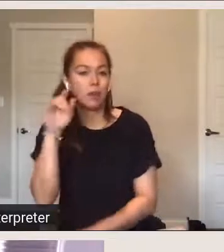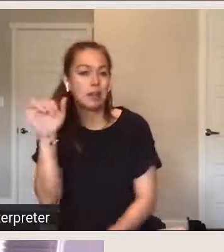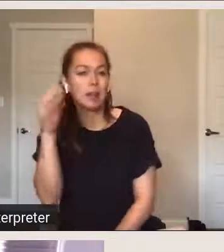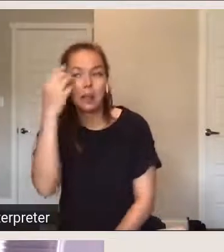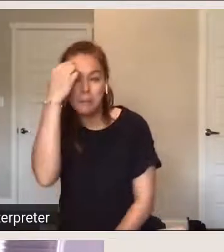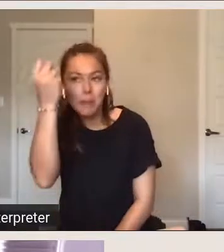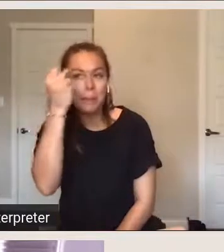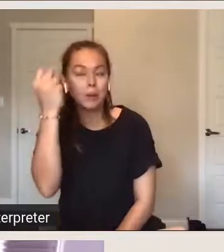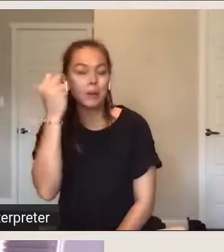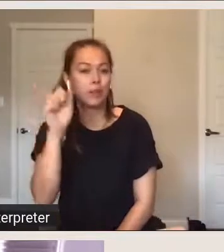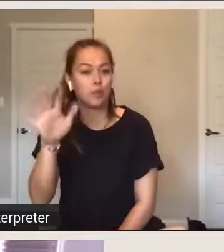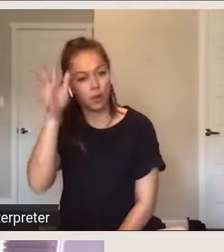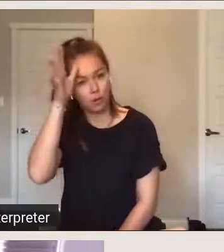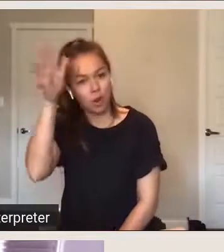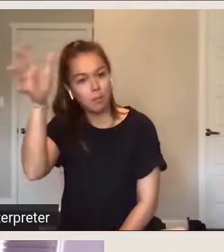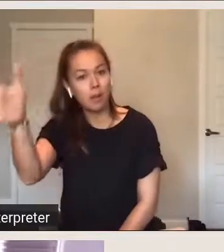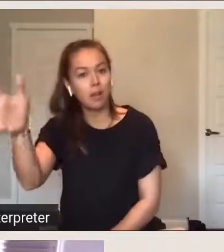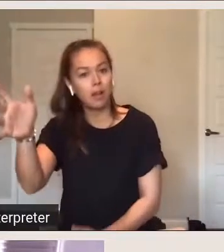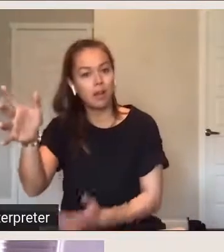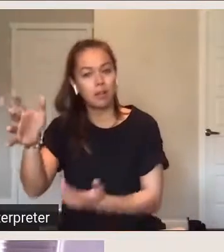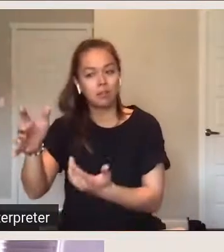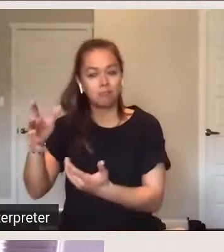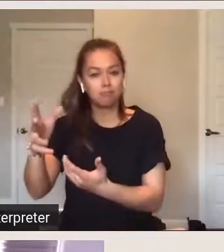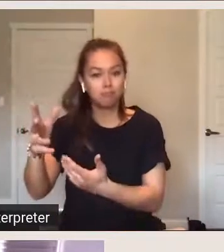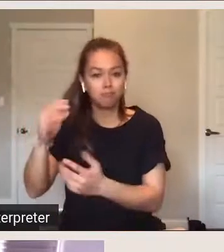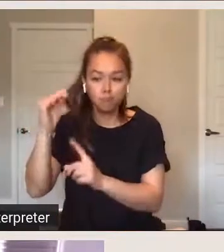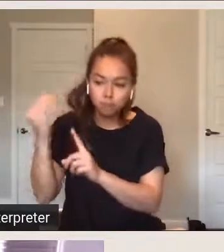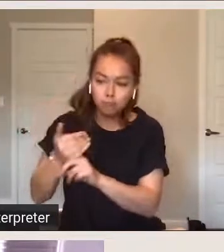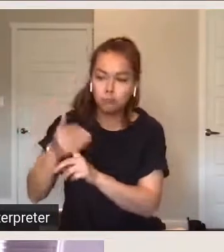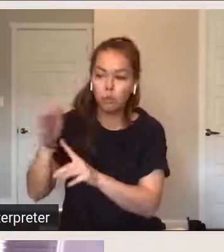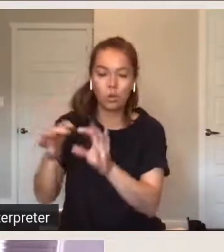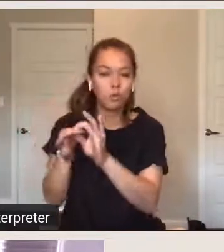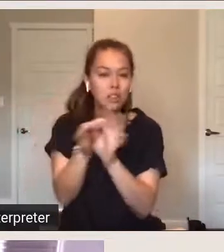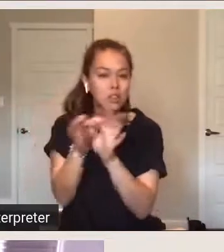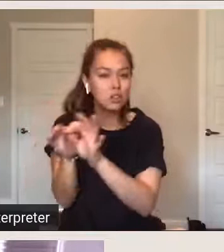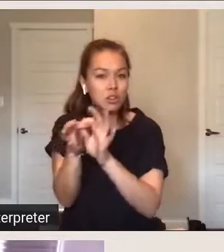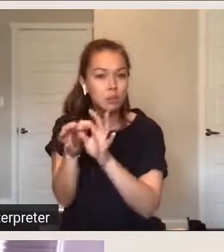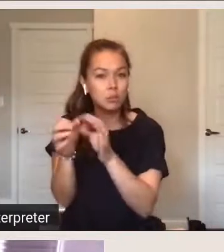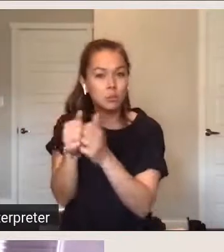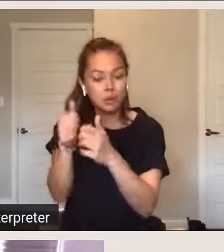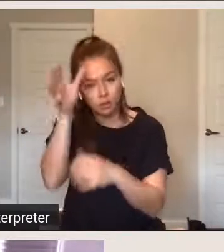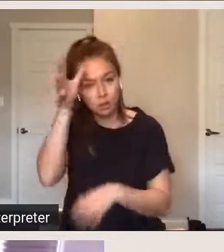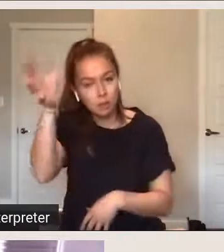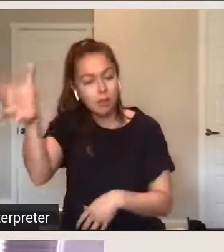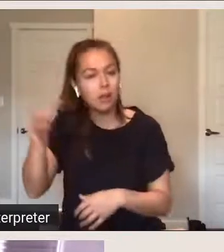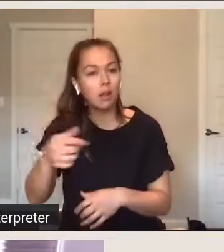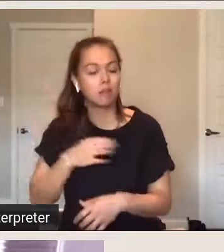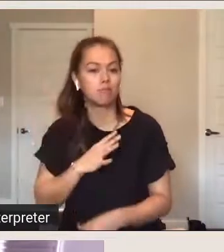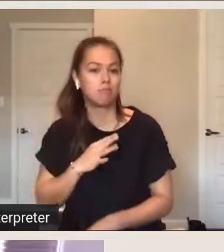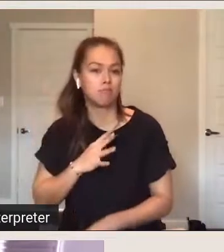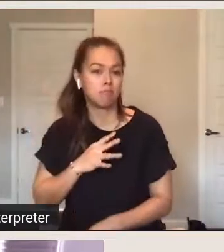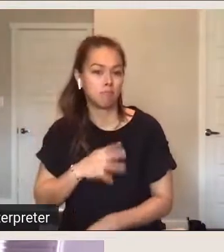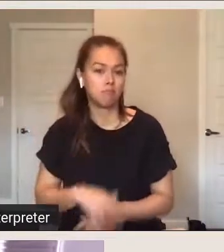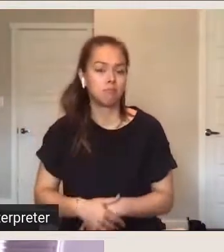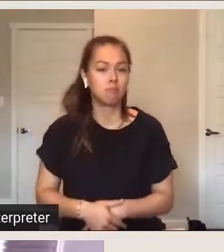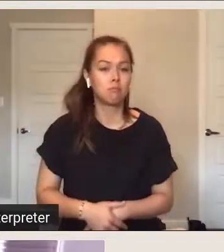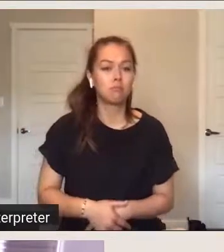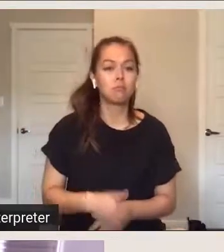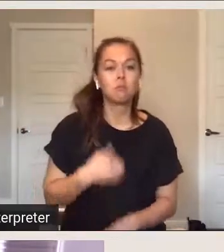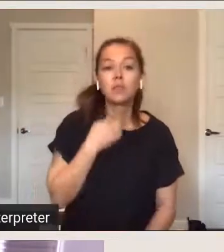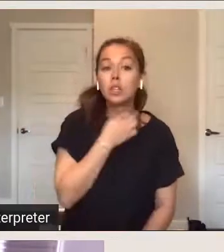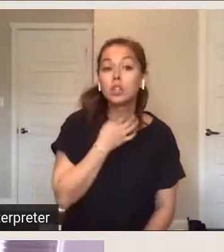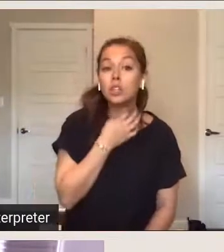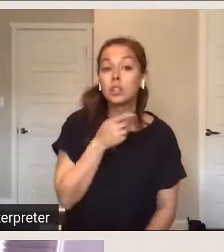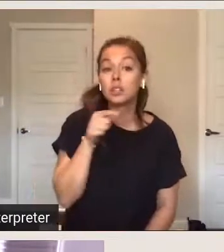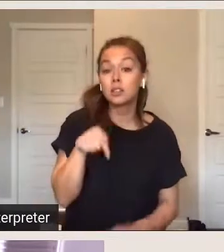embodiment of your relationship with your grandfather. And on that, I was just kind of curious, have you shown this video to your